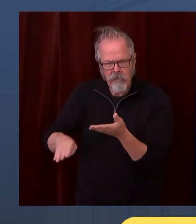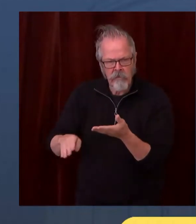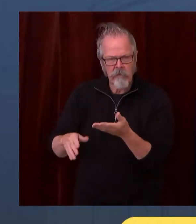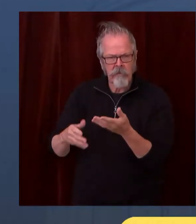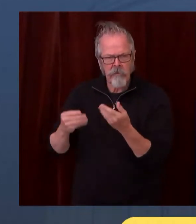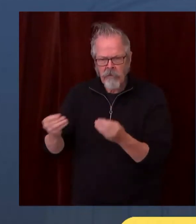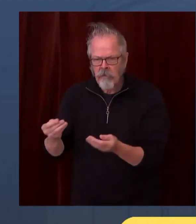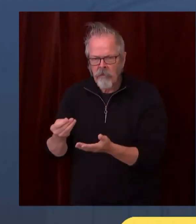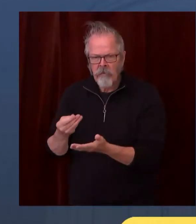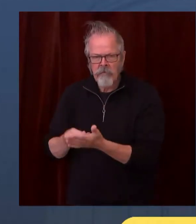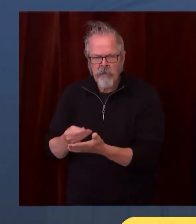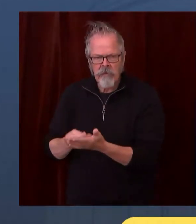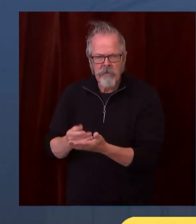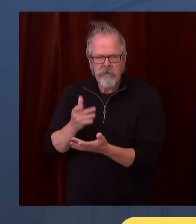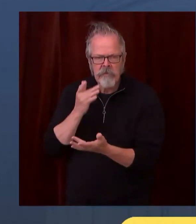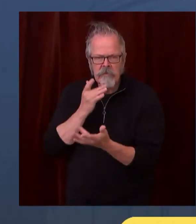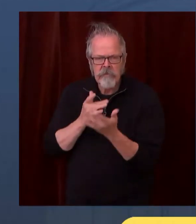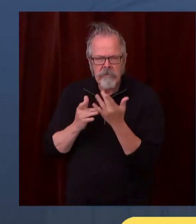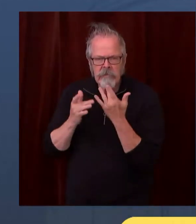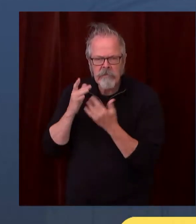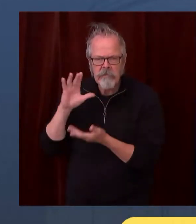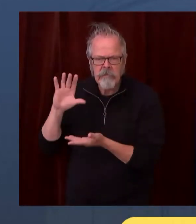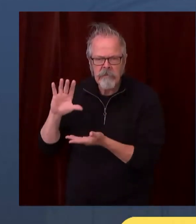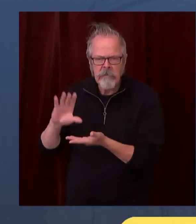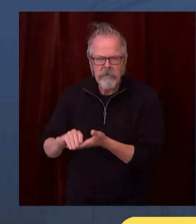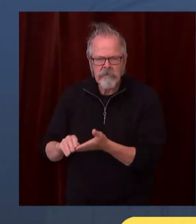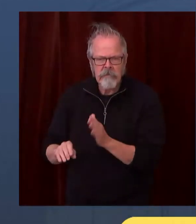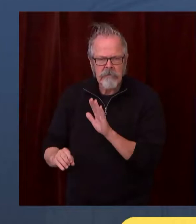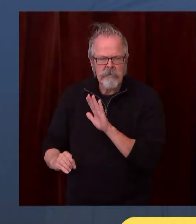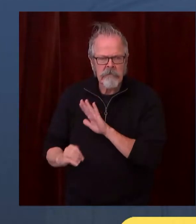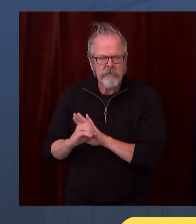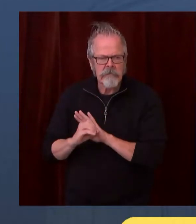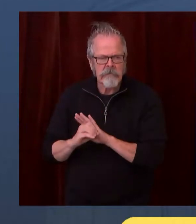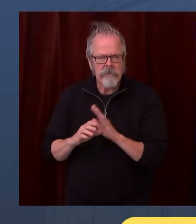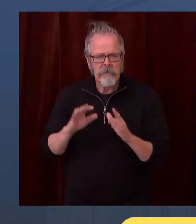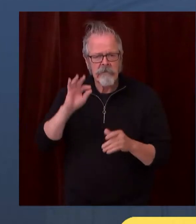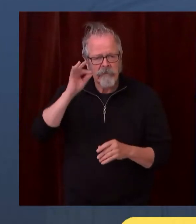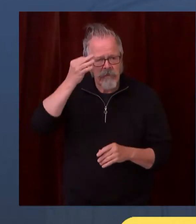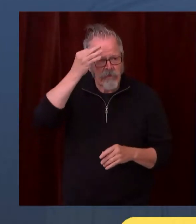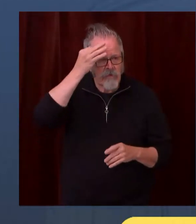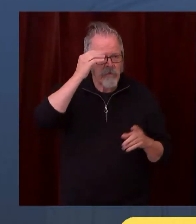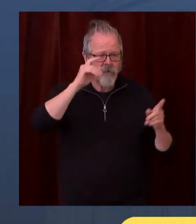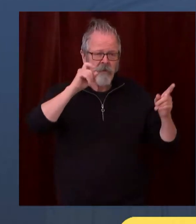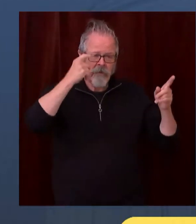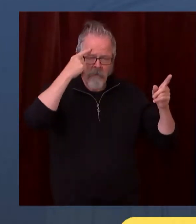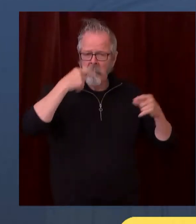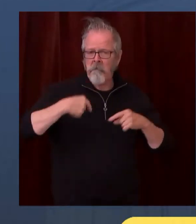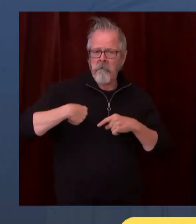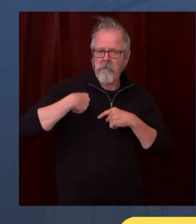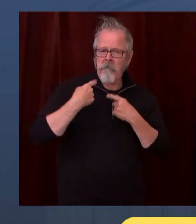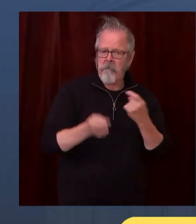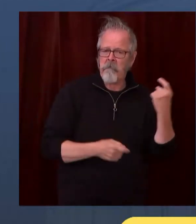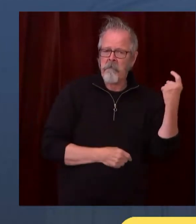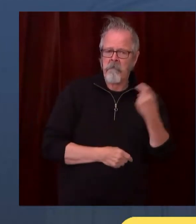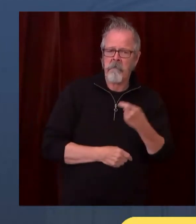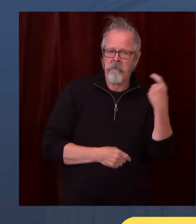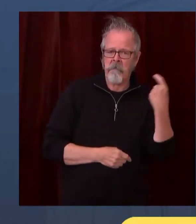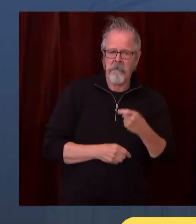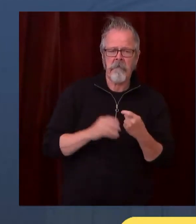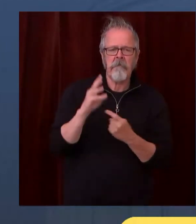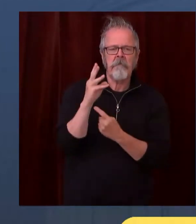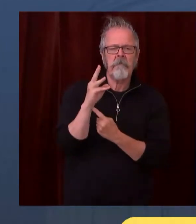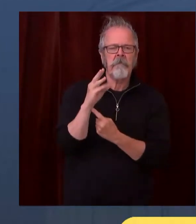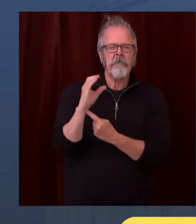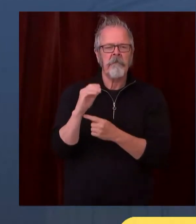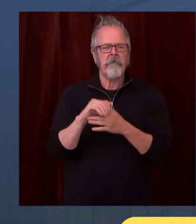continue the $600 benefit that has previously been provided for folks caught in the throes of this